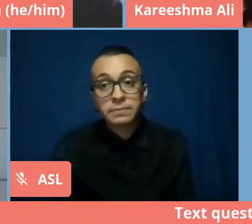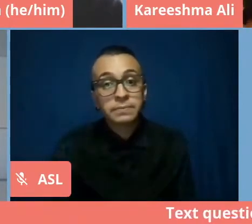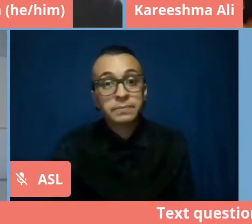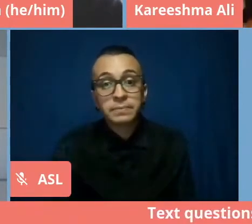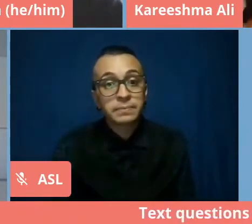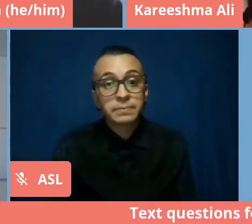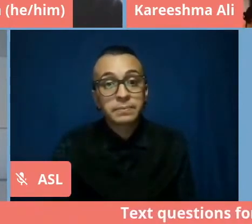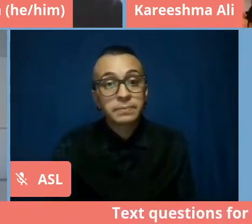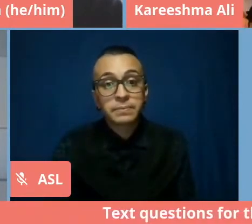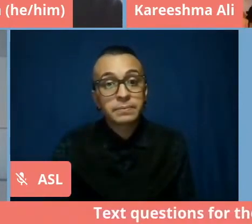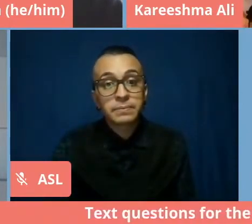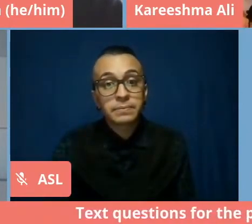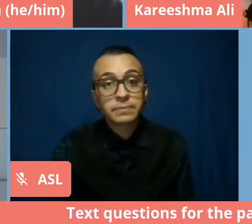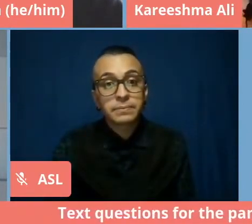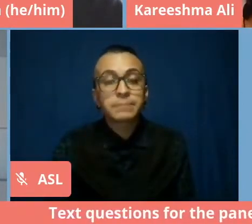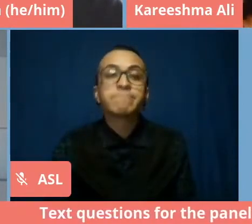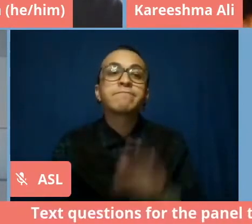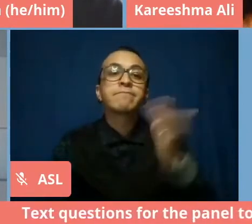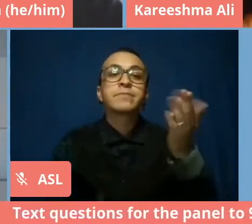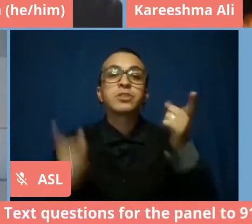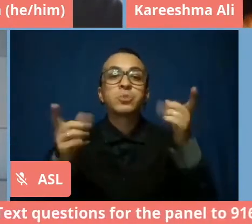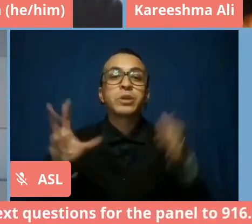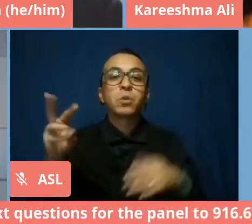Mm-hmm. How about you, Edie?